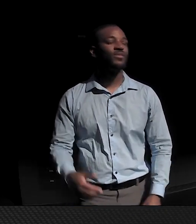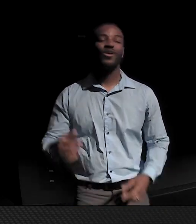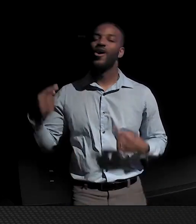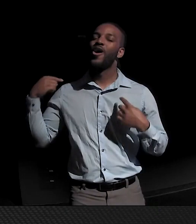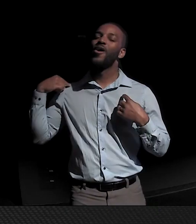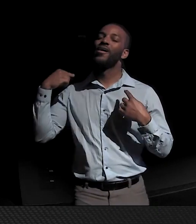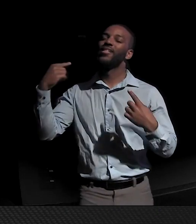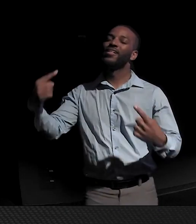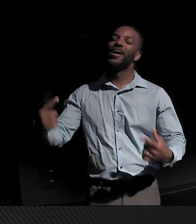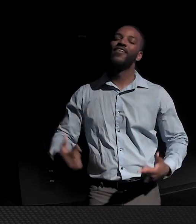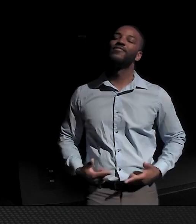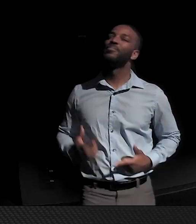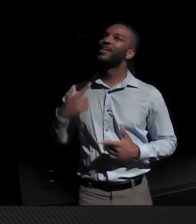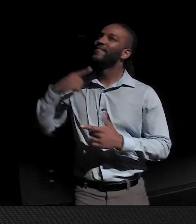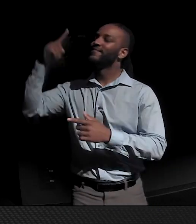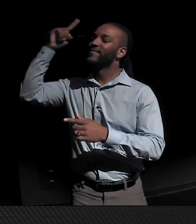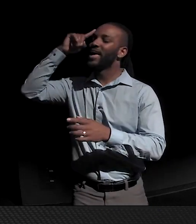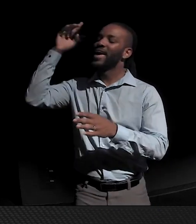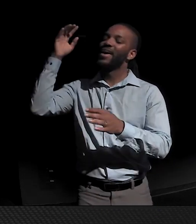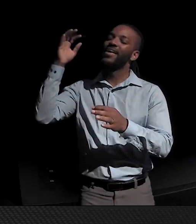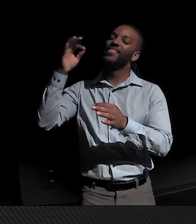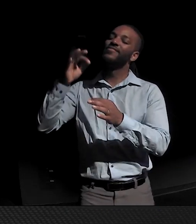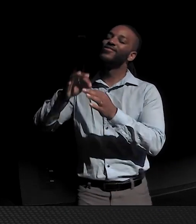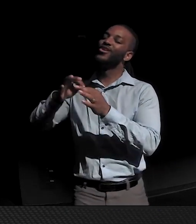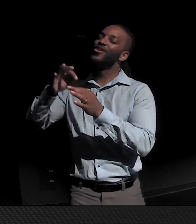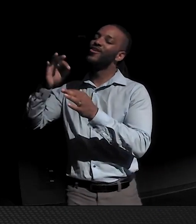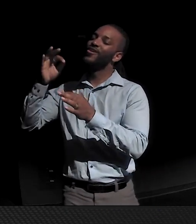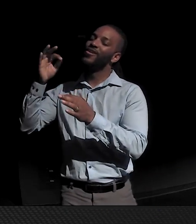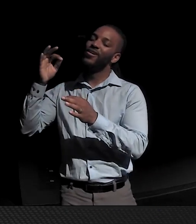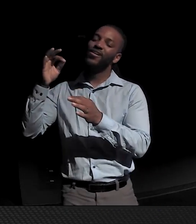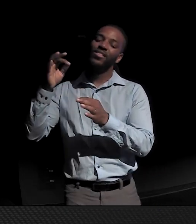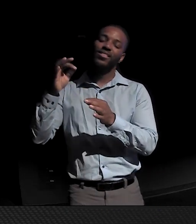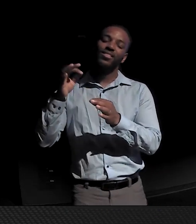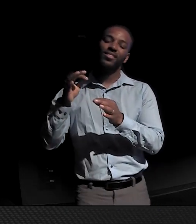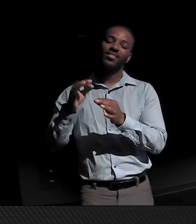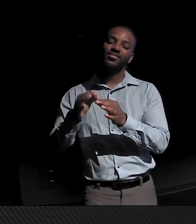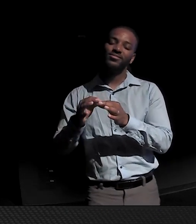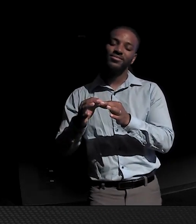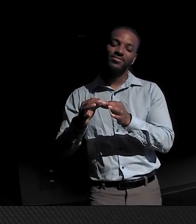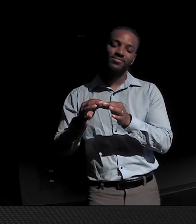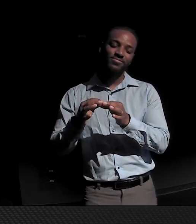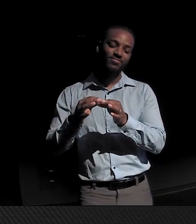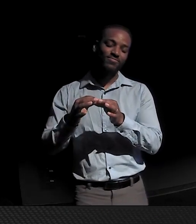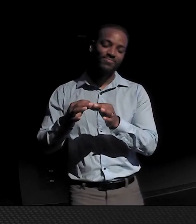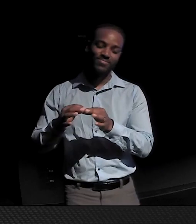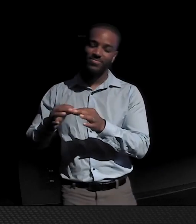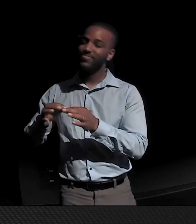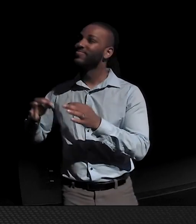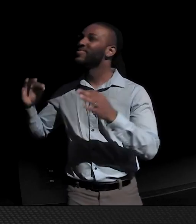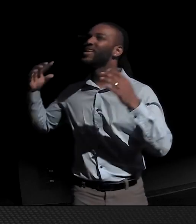All my life you have been faithful,